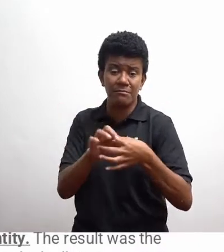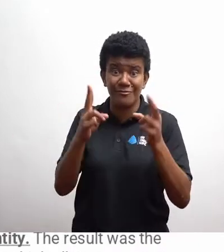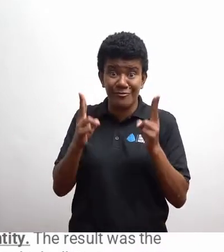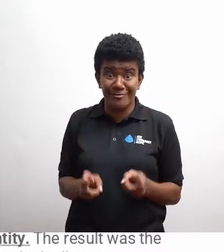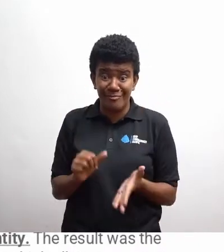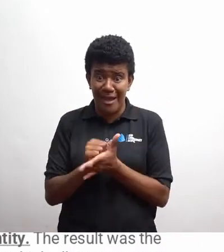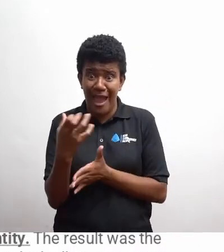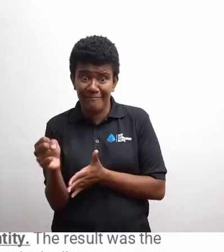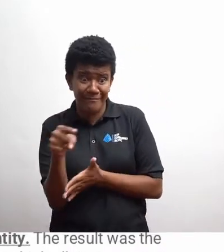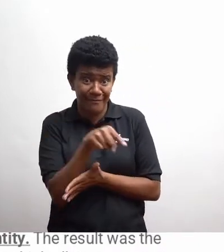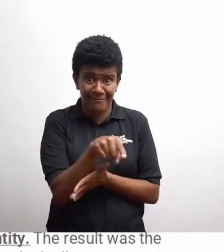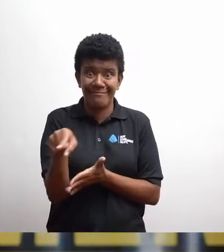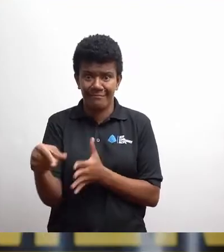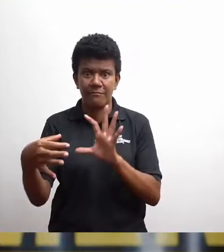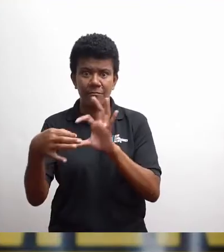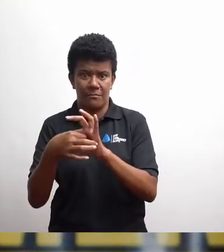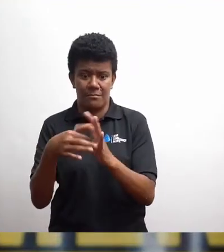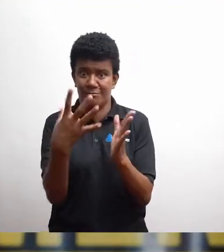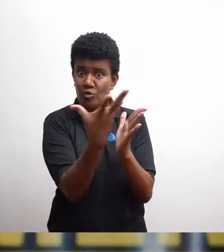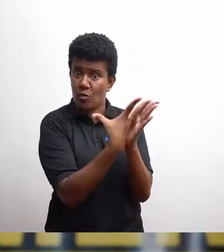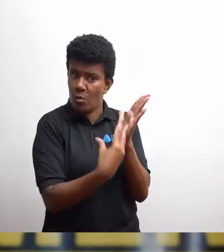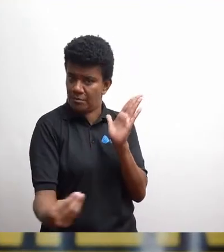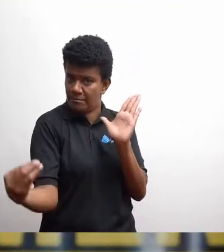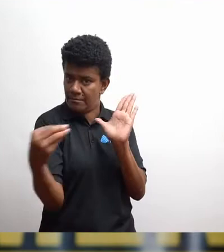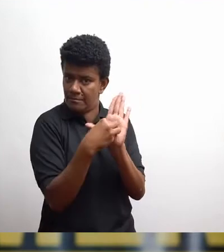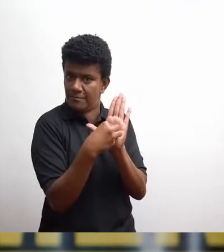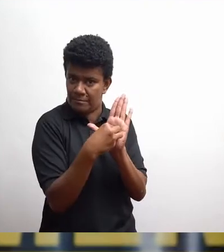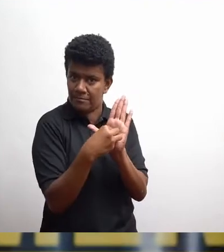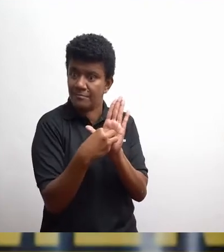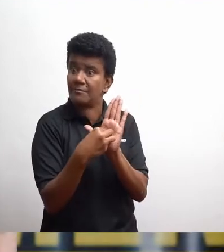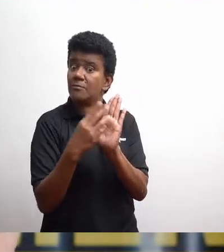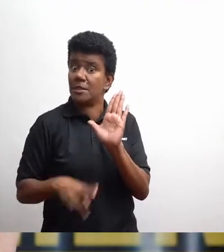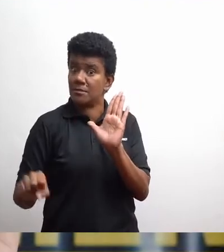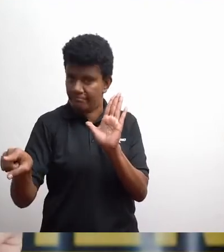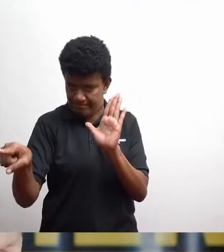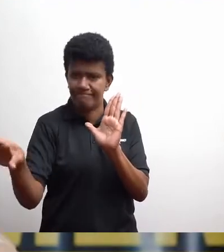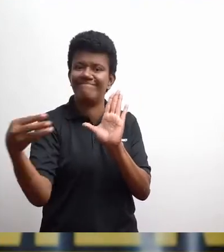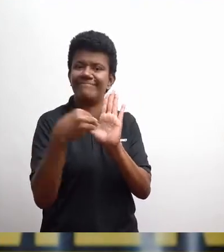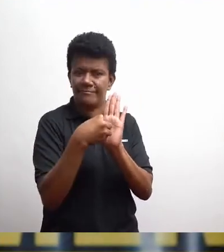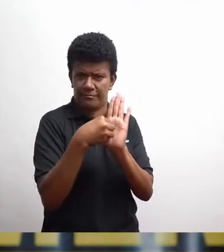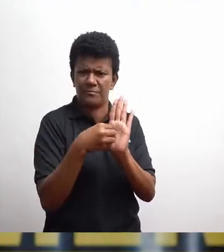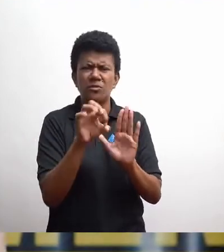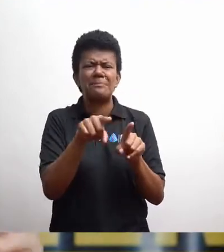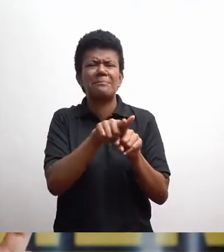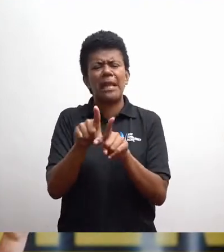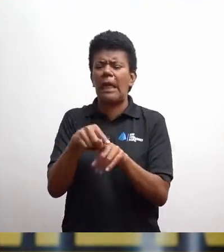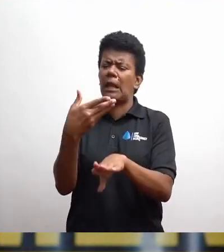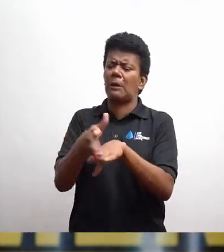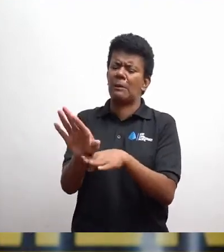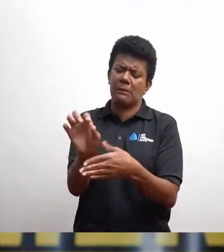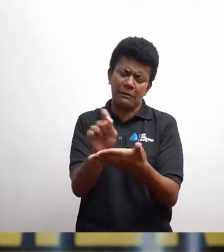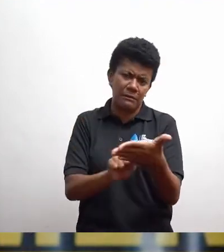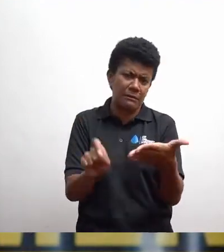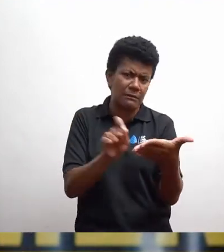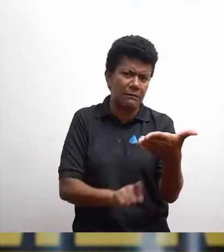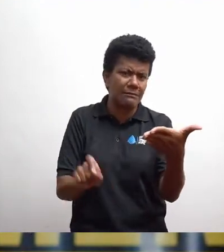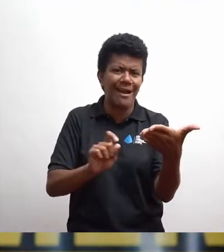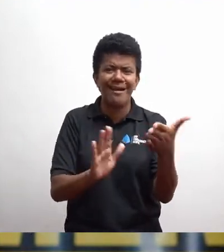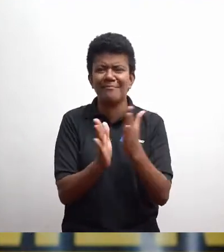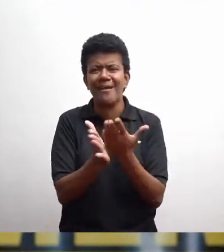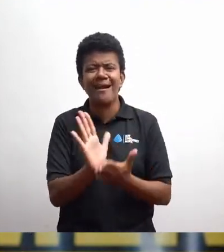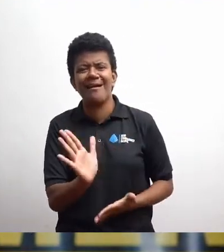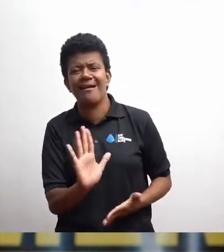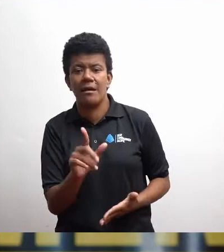rights and SOGIESC. So it's making it clear that this is not any kind of special rights or new rights. All of